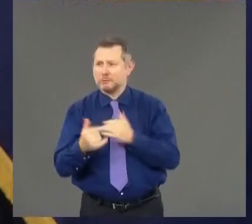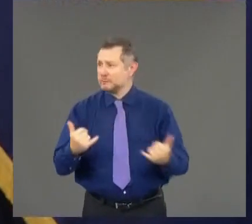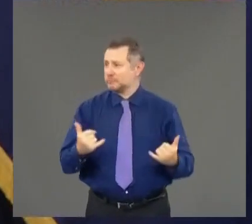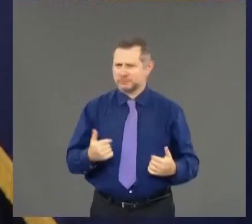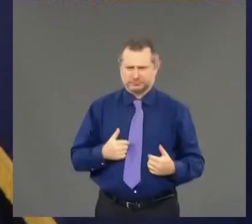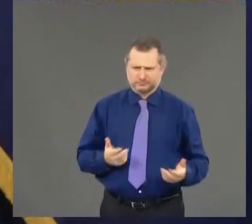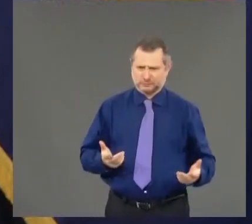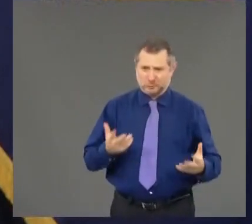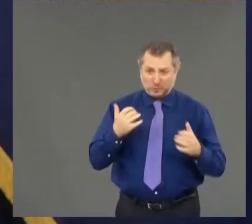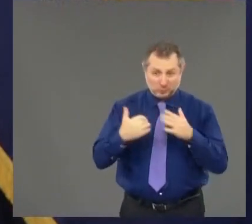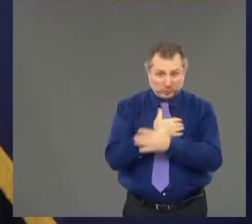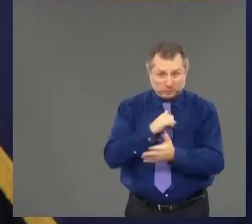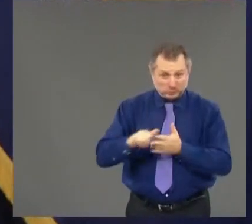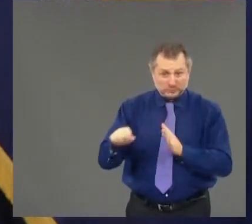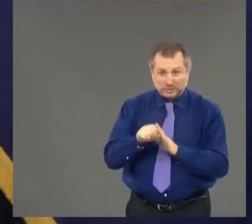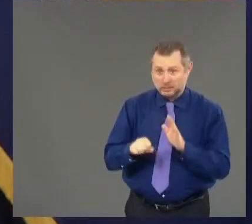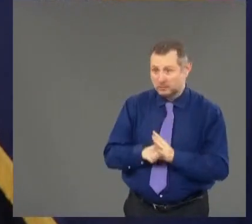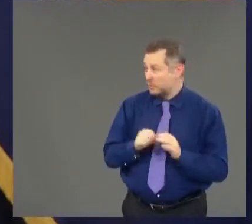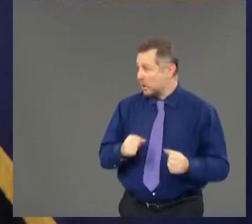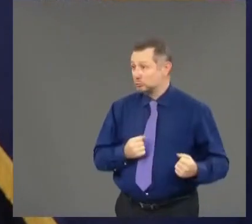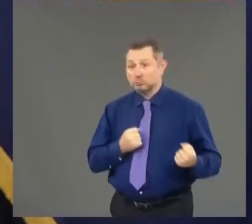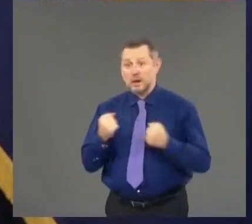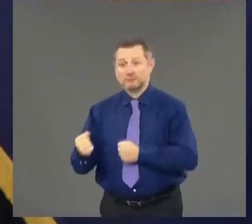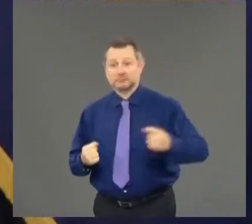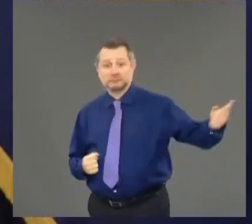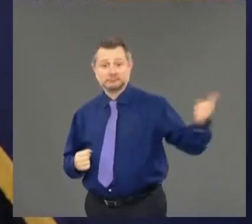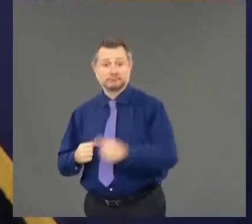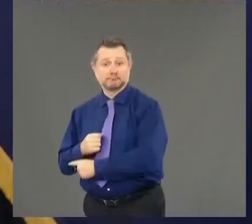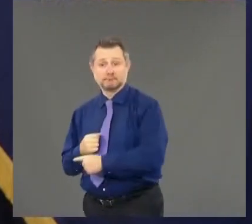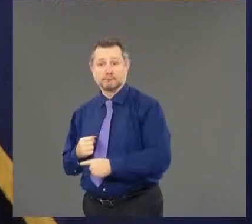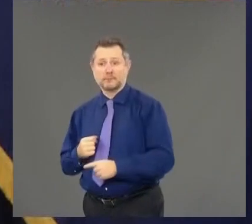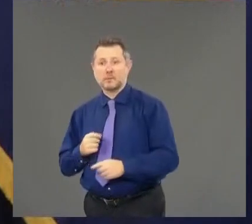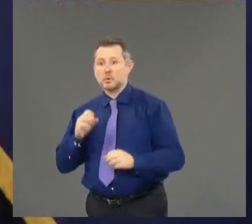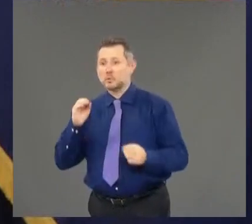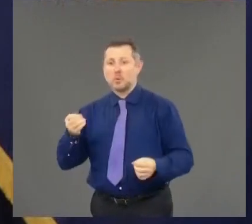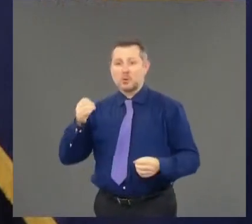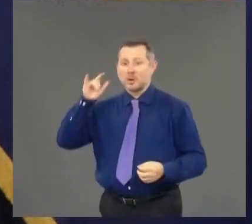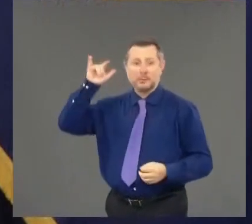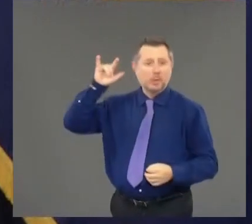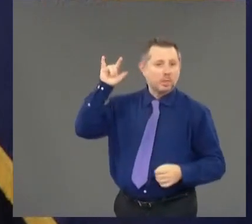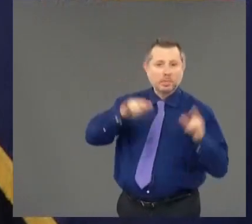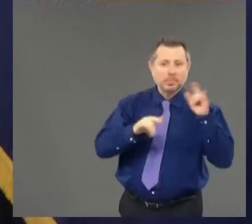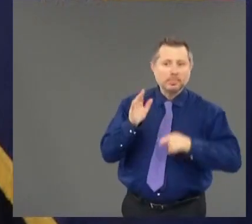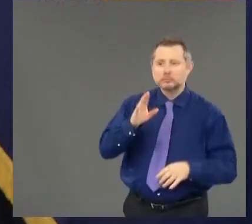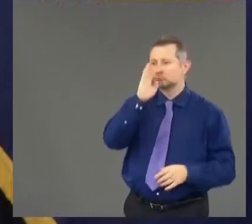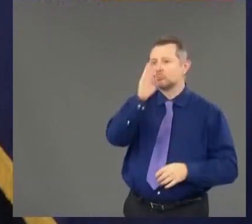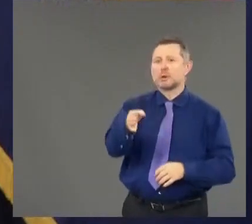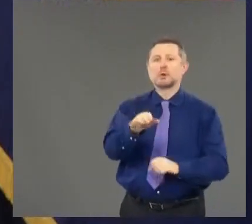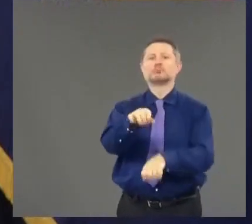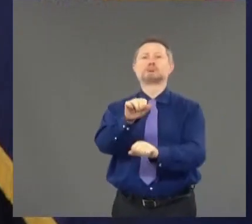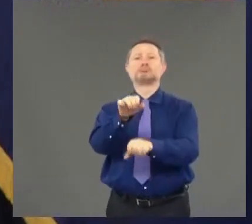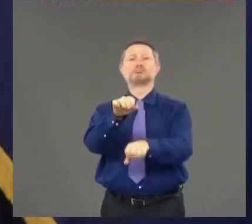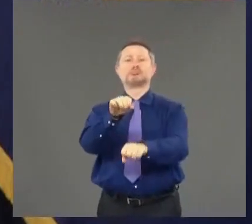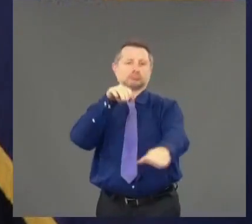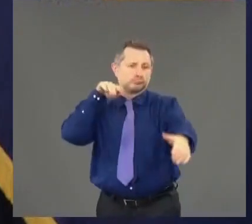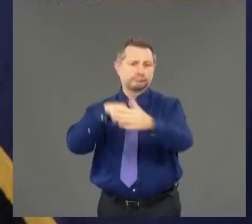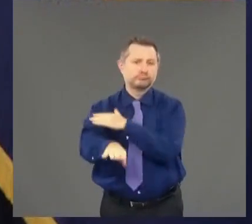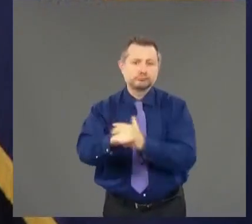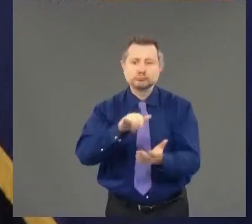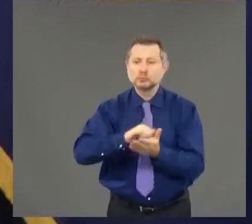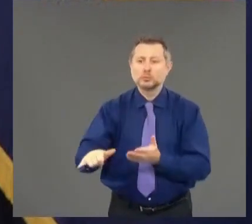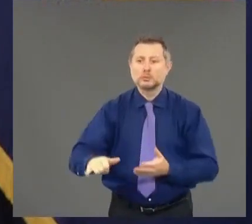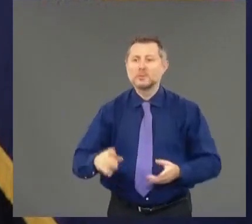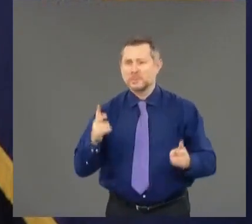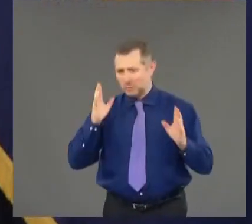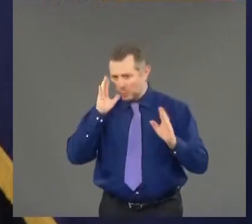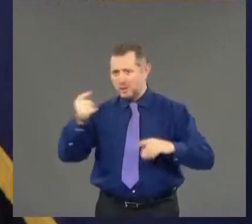state, you can drive. You drive, you don't go through an airport, you don't go through anything. So, and people will come.